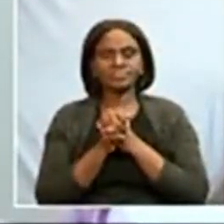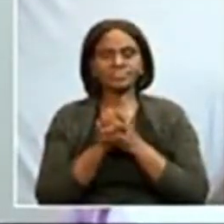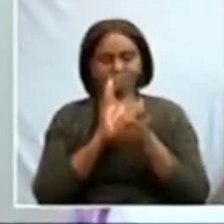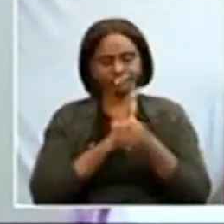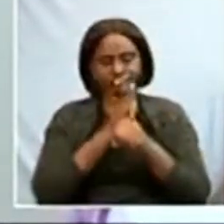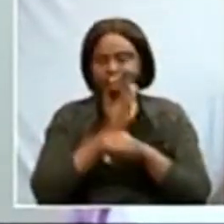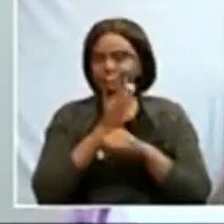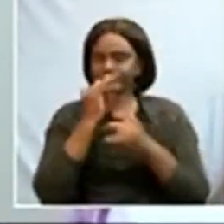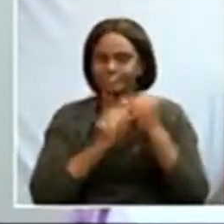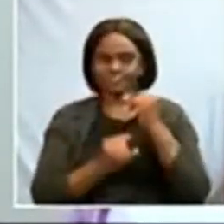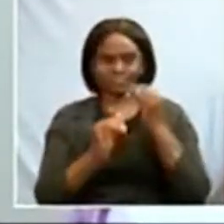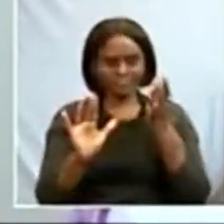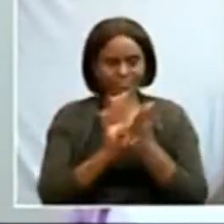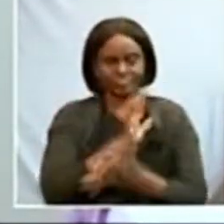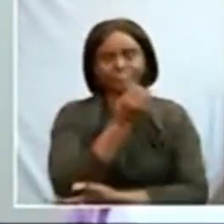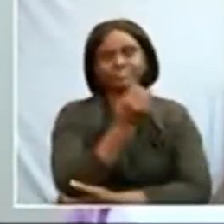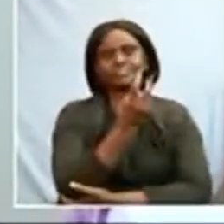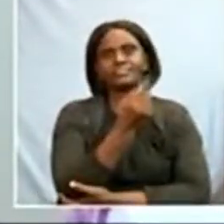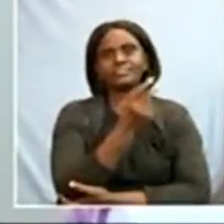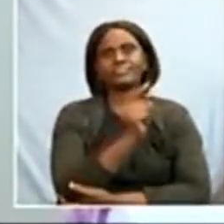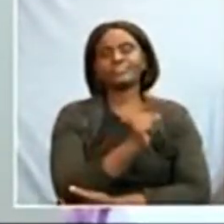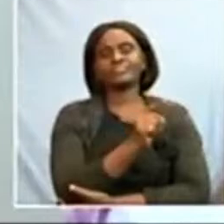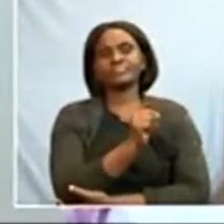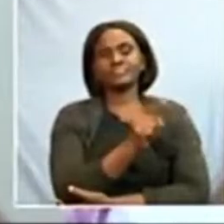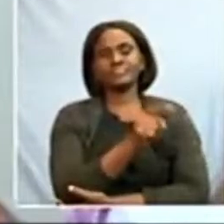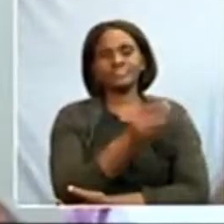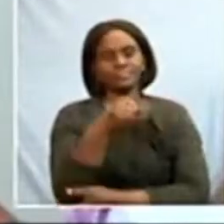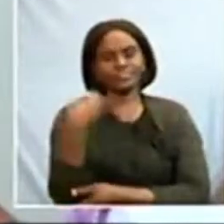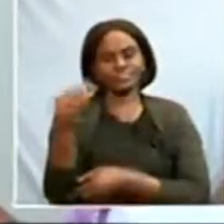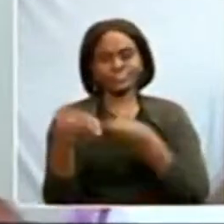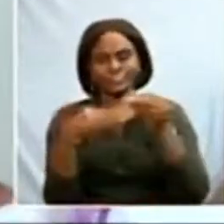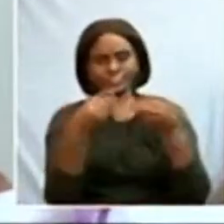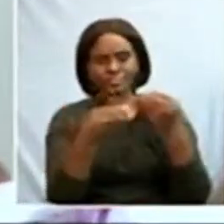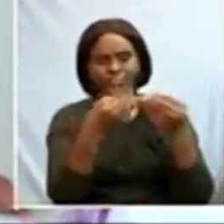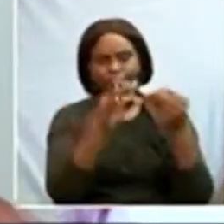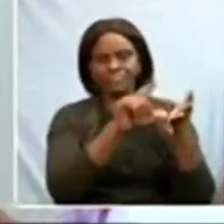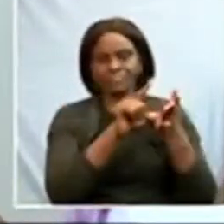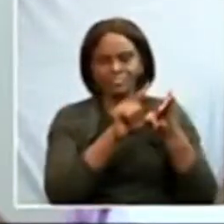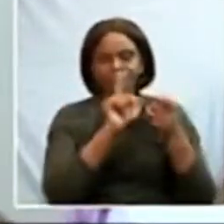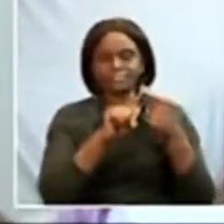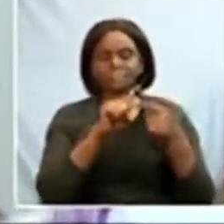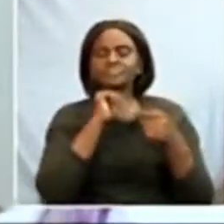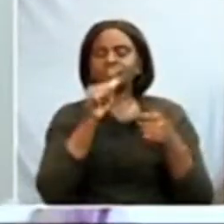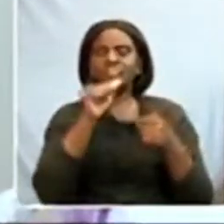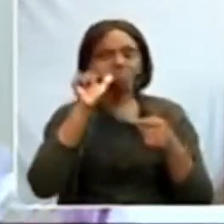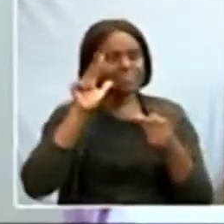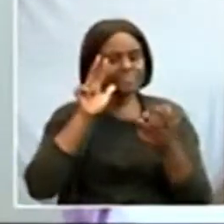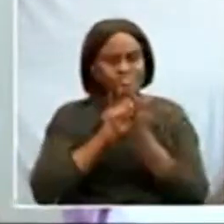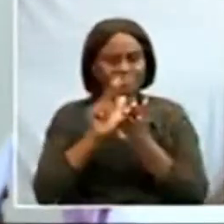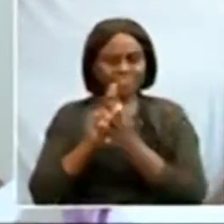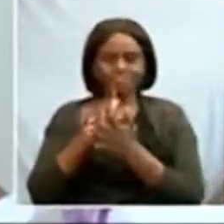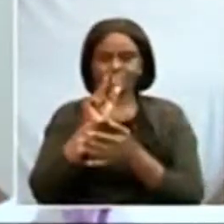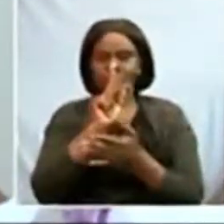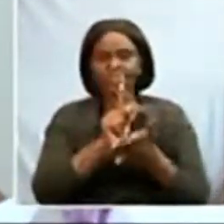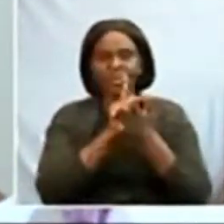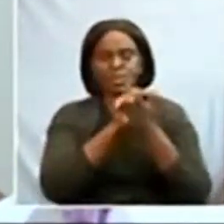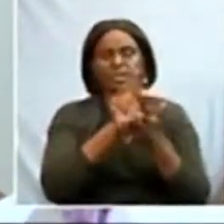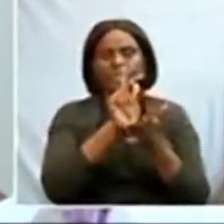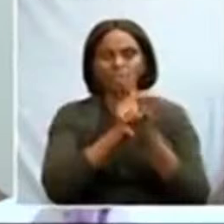Then page 12, disbursement of loans to unapproved beneficiaries, KALABO Central and